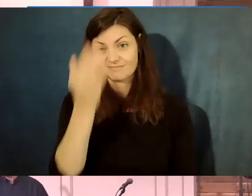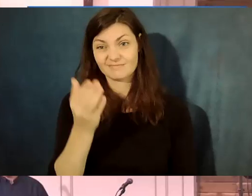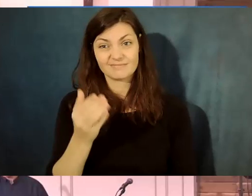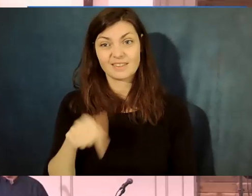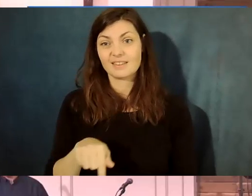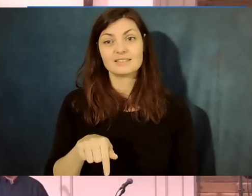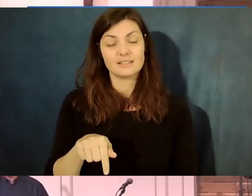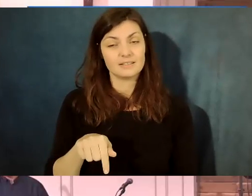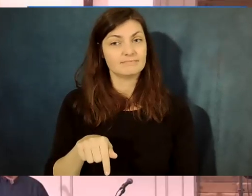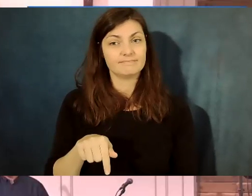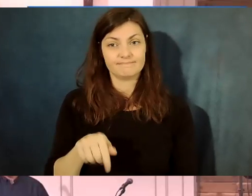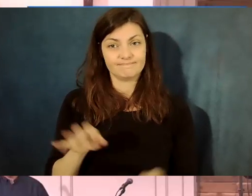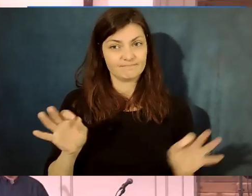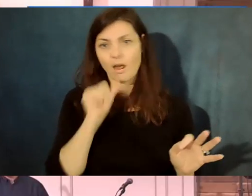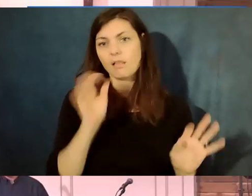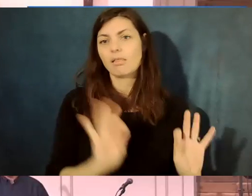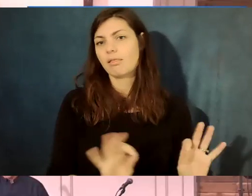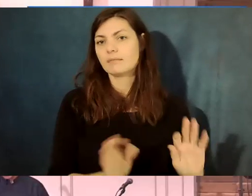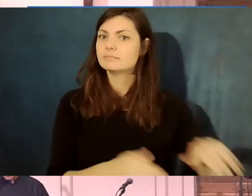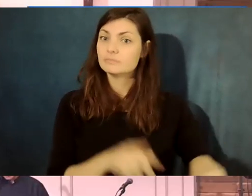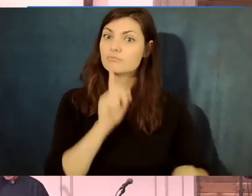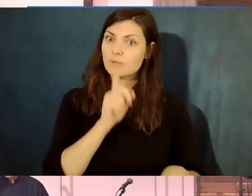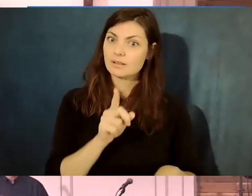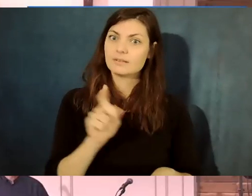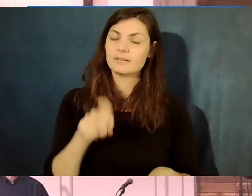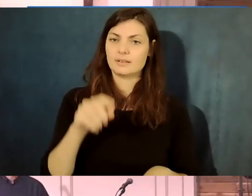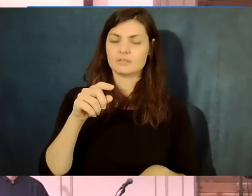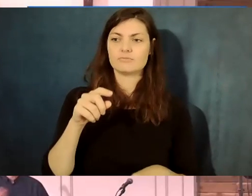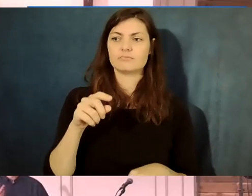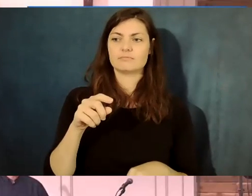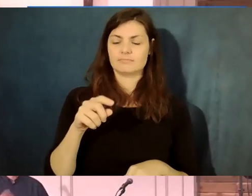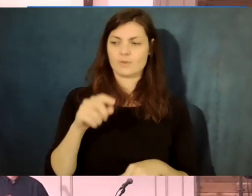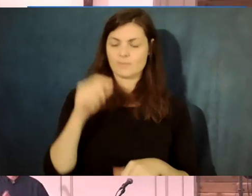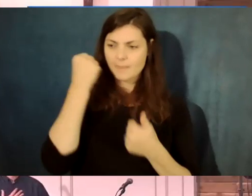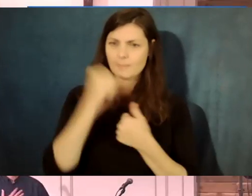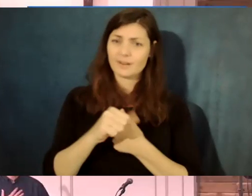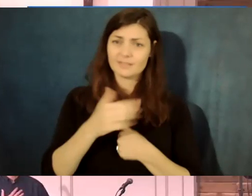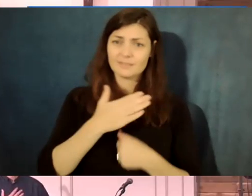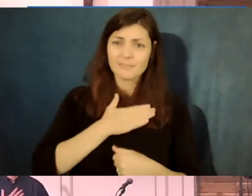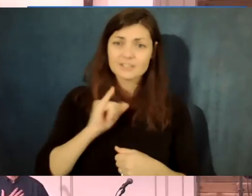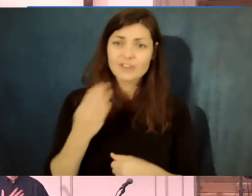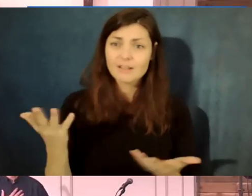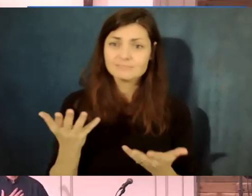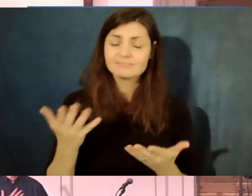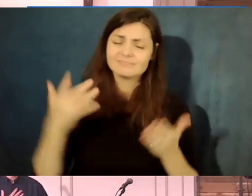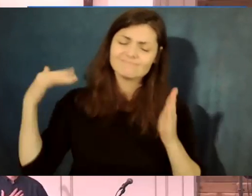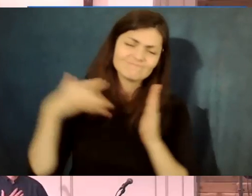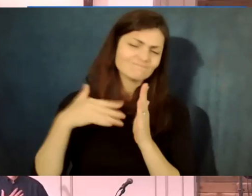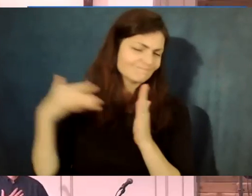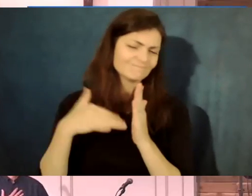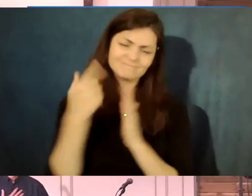take for granted. I try not to, that I'm blessed to be able to spend hours every week as part of my job studying God's word.